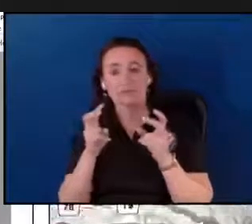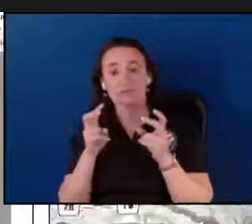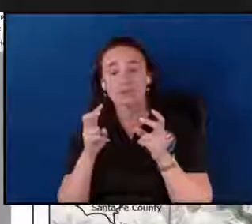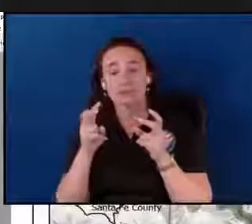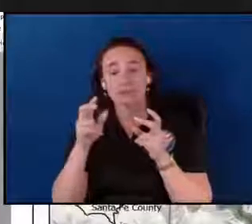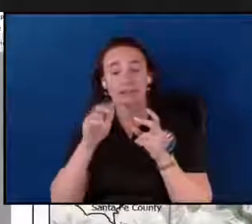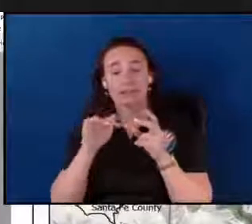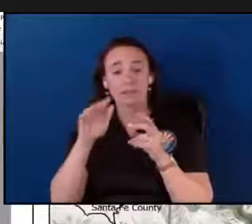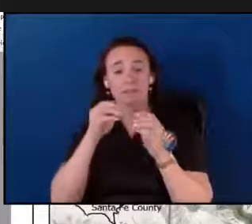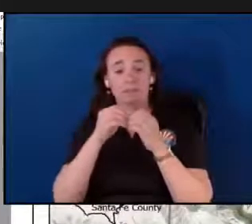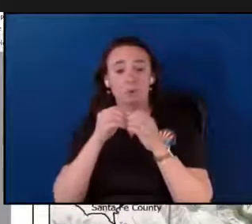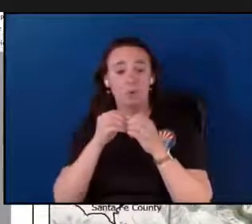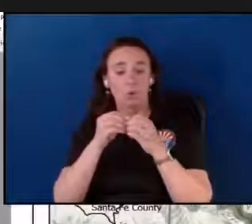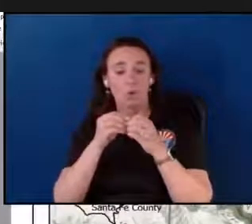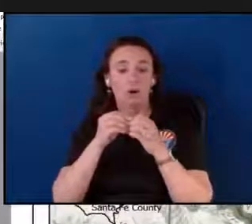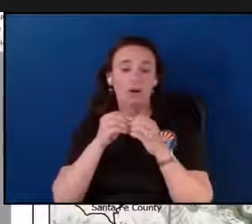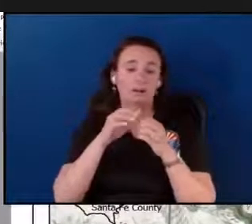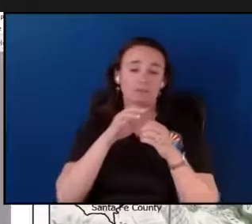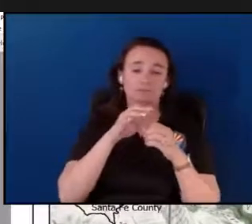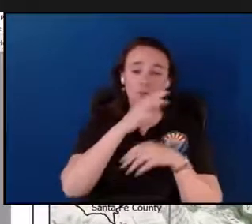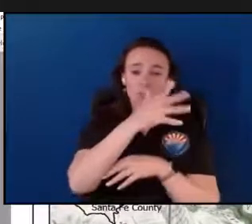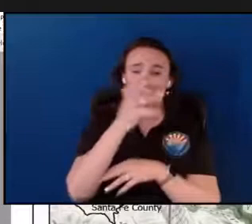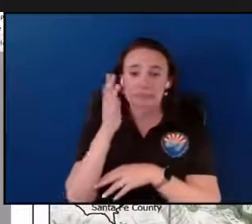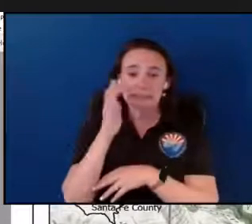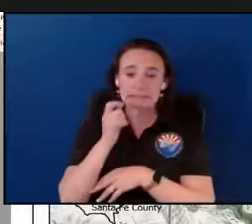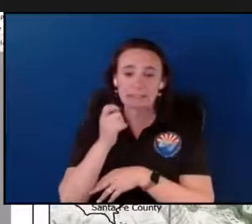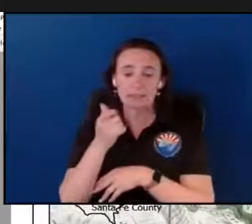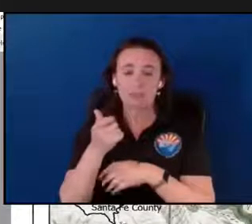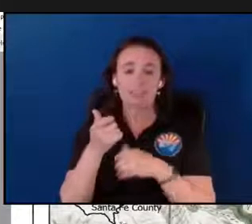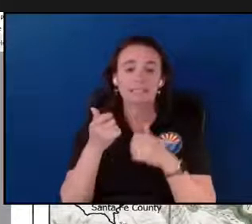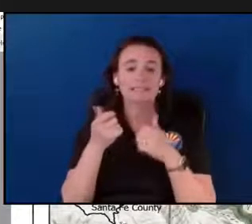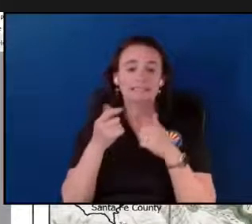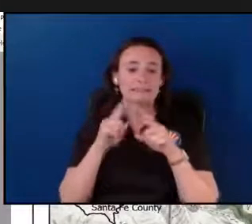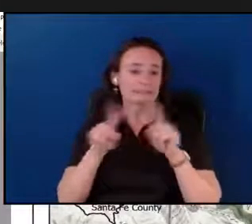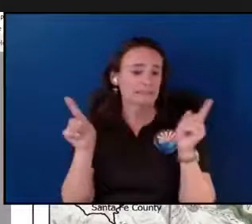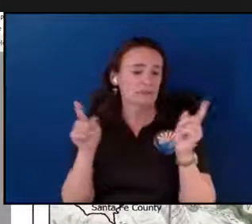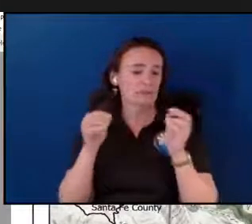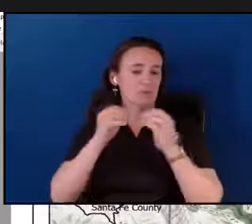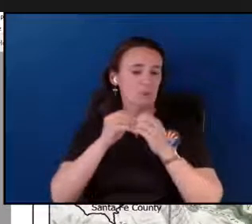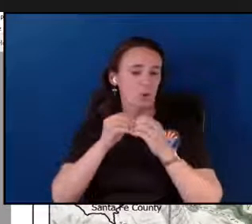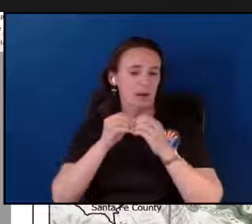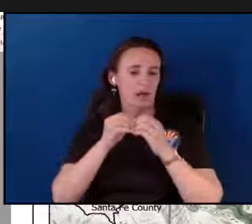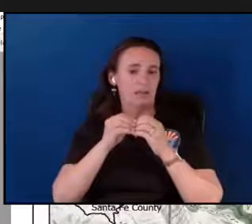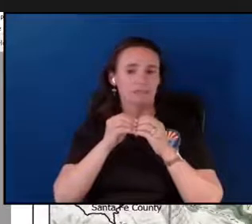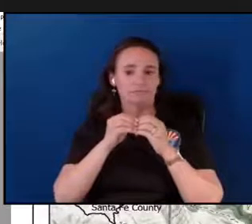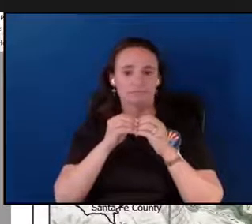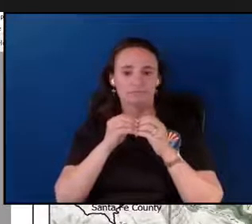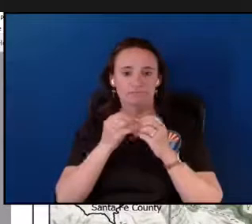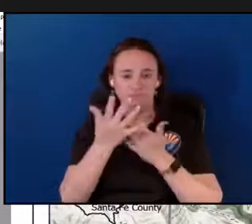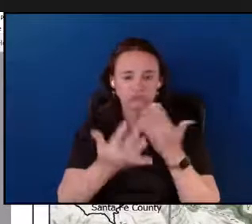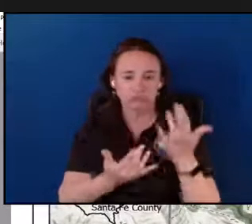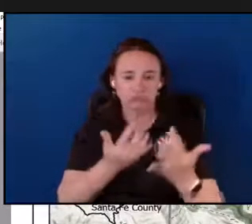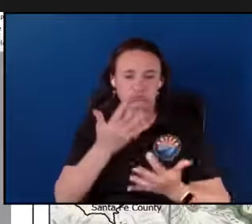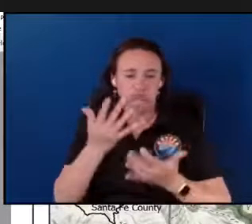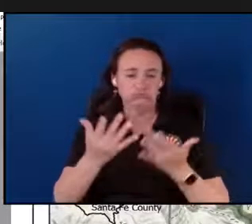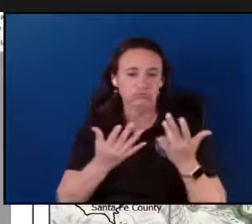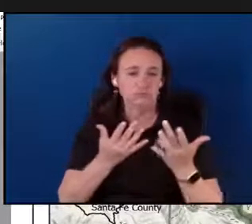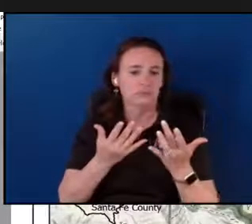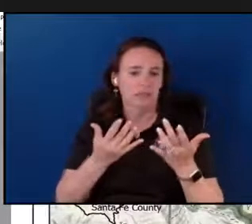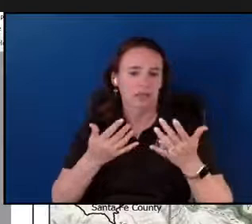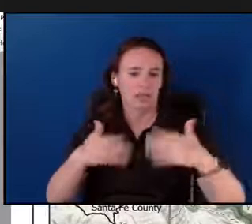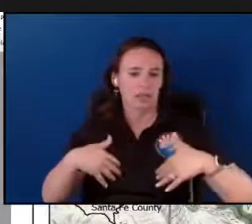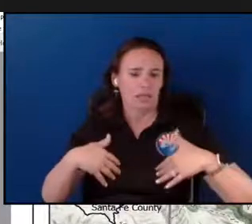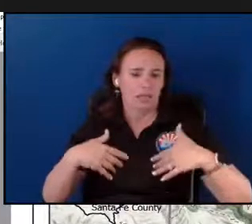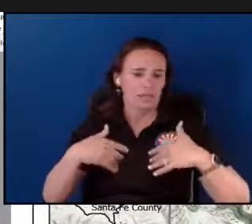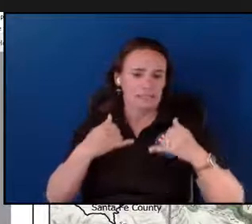area, that is a little bit different. More activity up in there, that's not being contained or controlled, so that's going to still